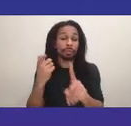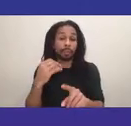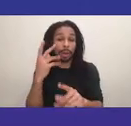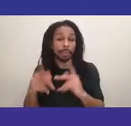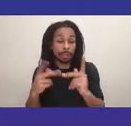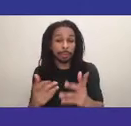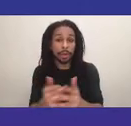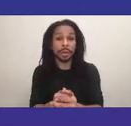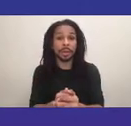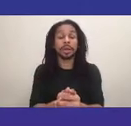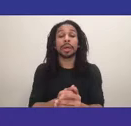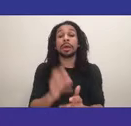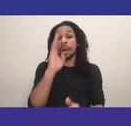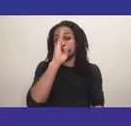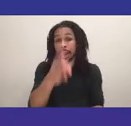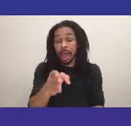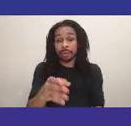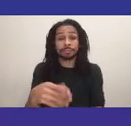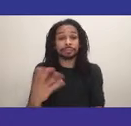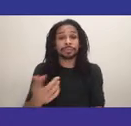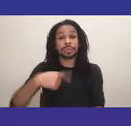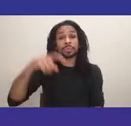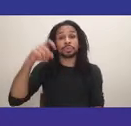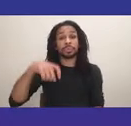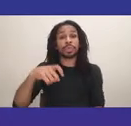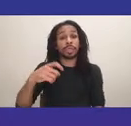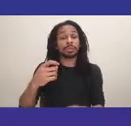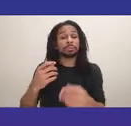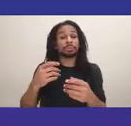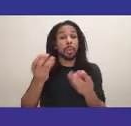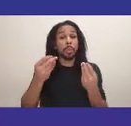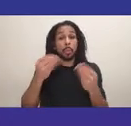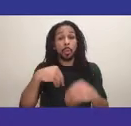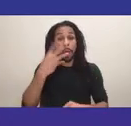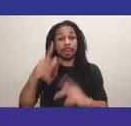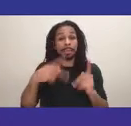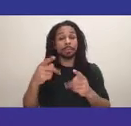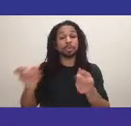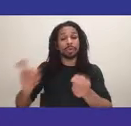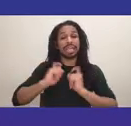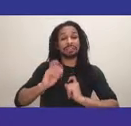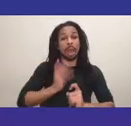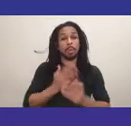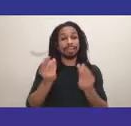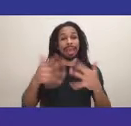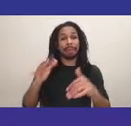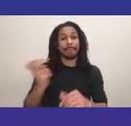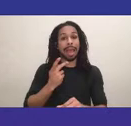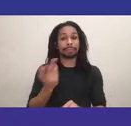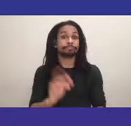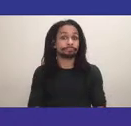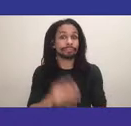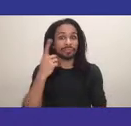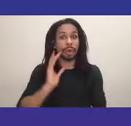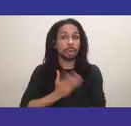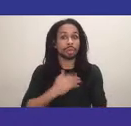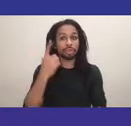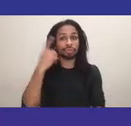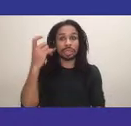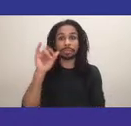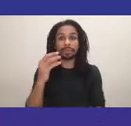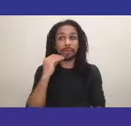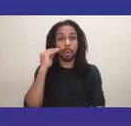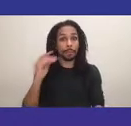And frankly put, we just need white people to give us our land back in order for these dreams of